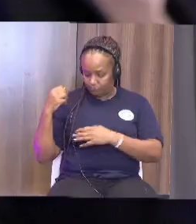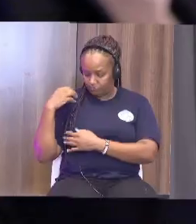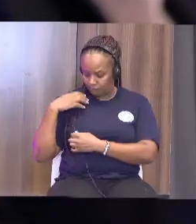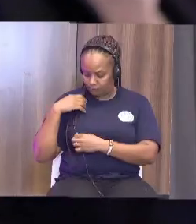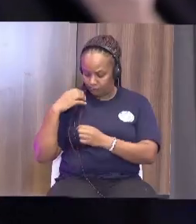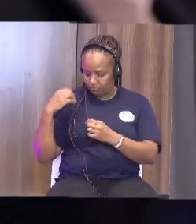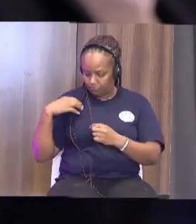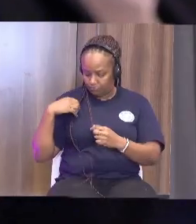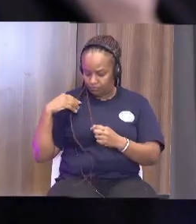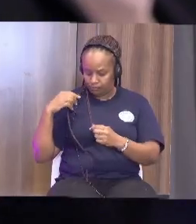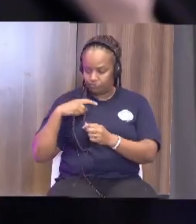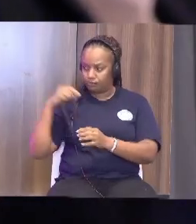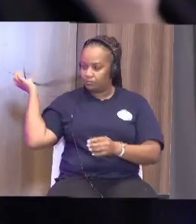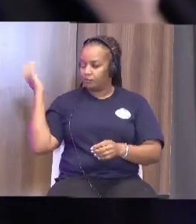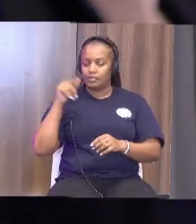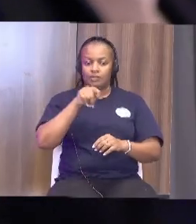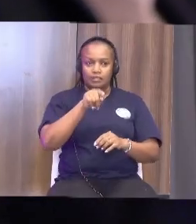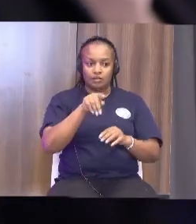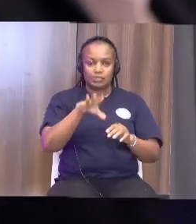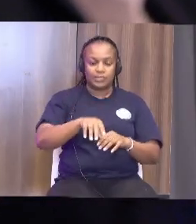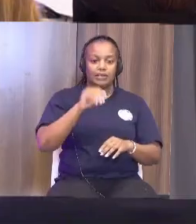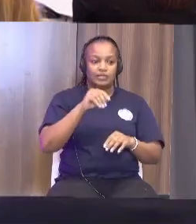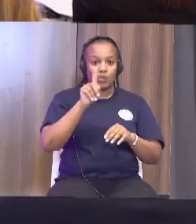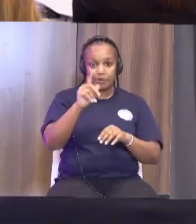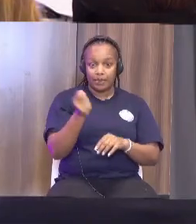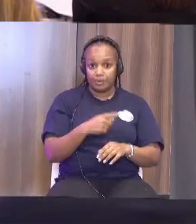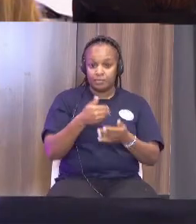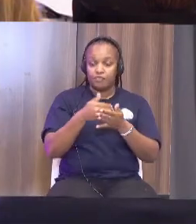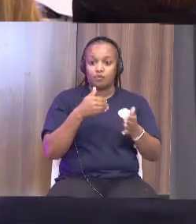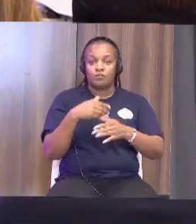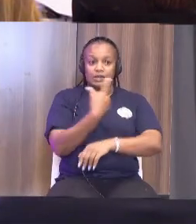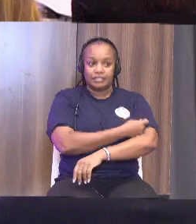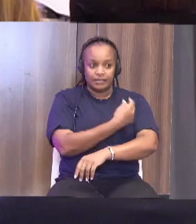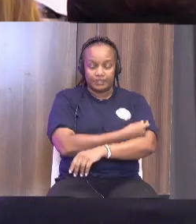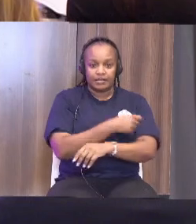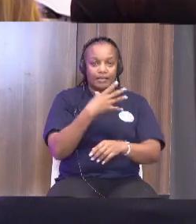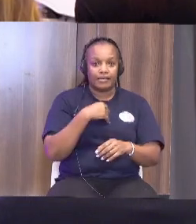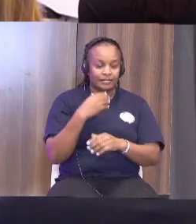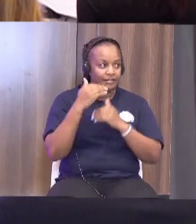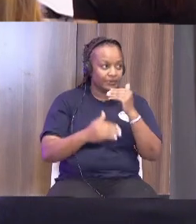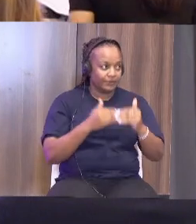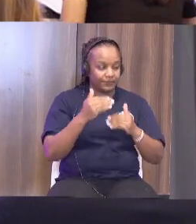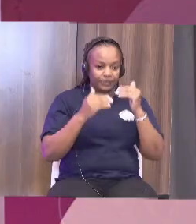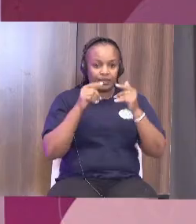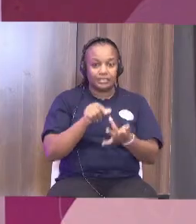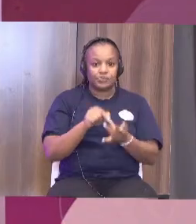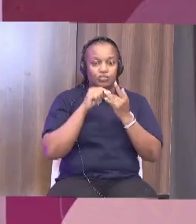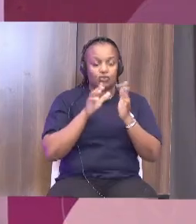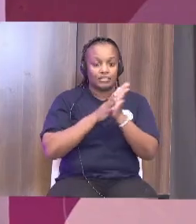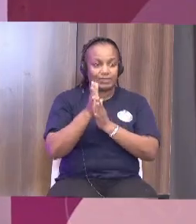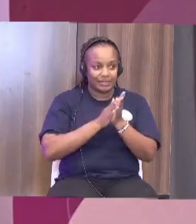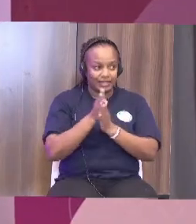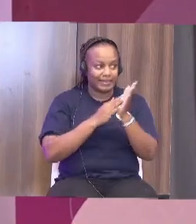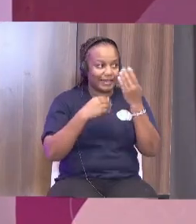month following vaccination for adverse events, and throughout the time of the study, serious adverse events and adverse events of special interest.